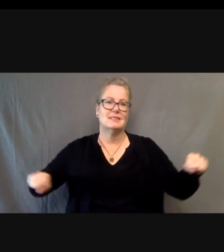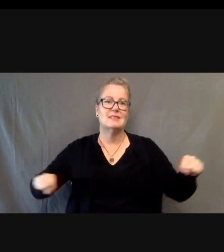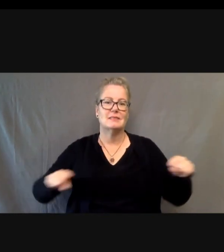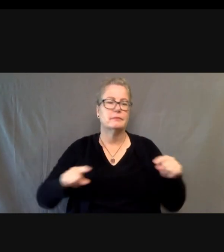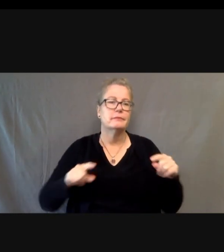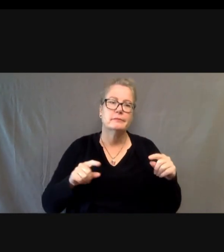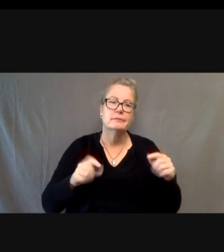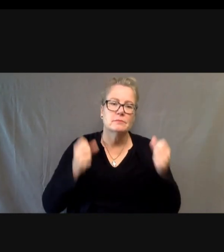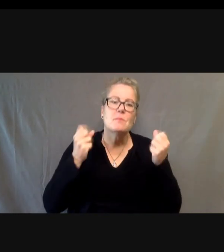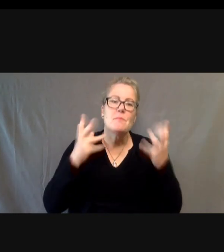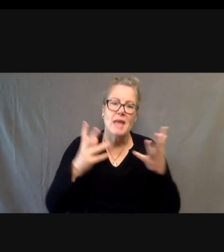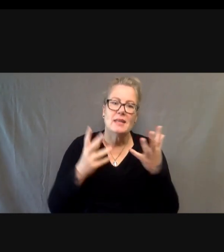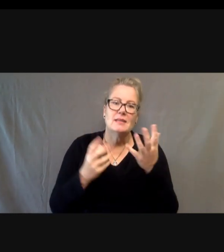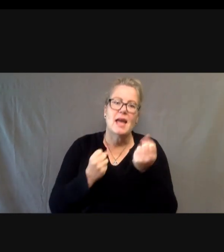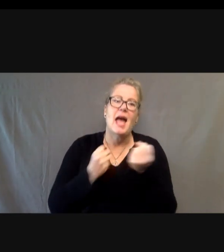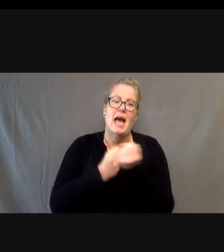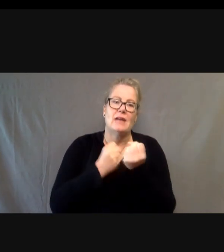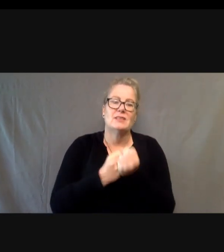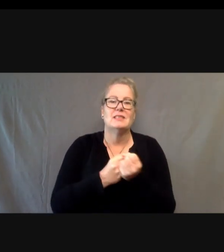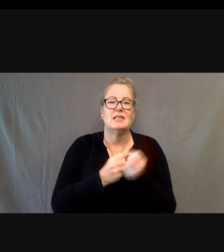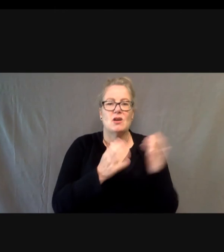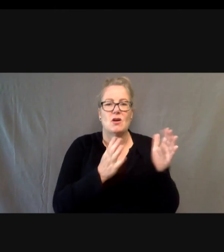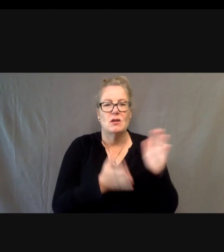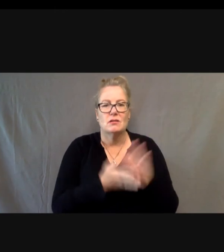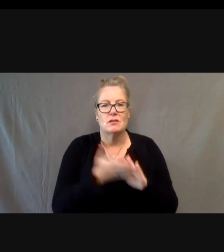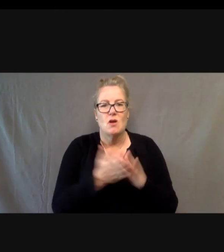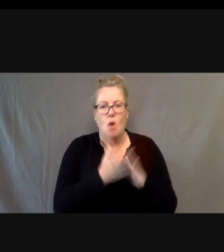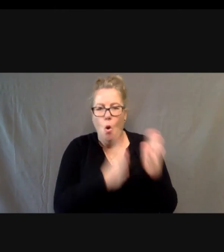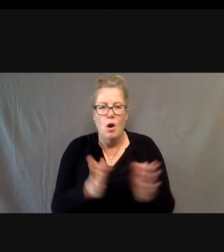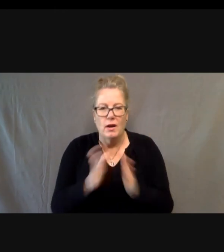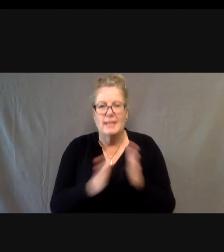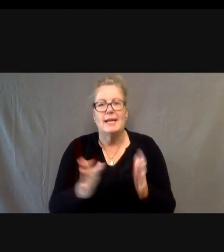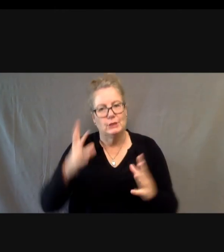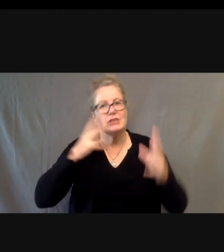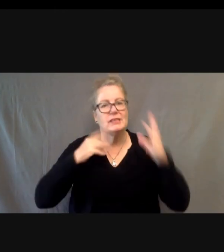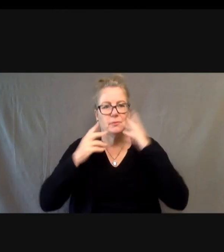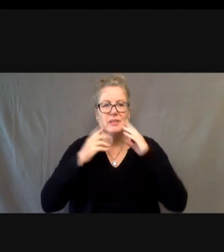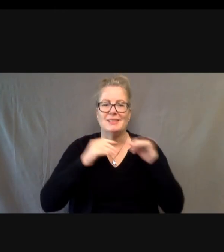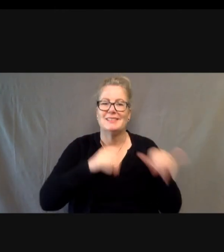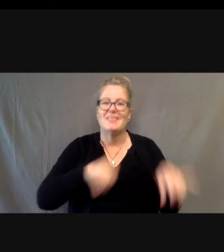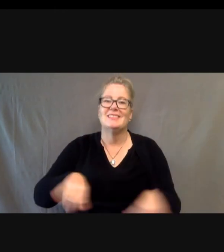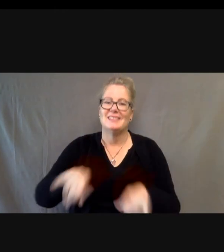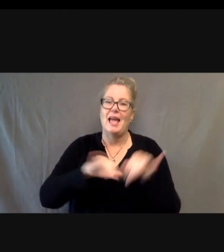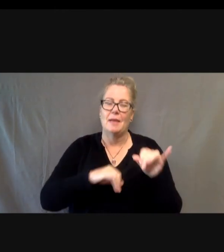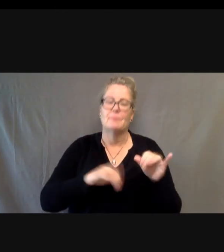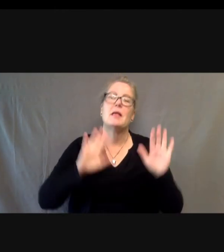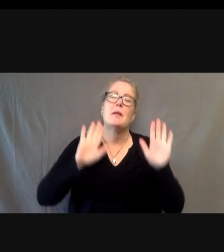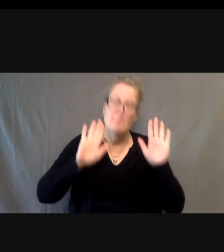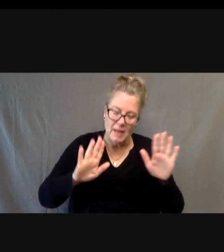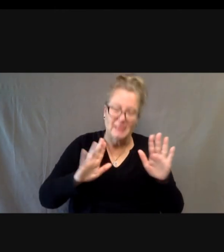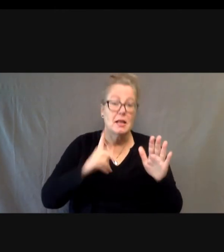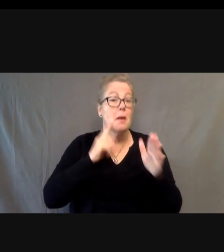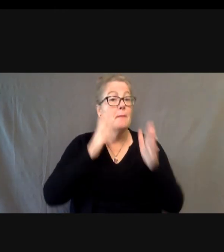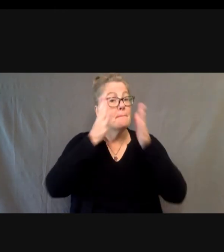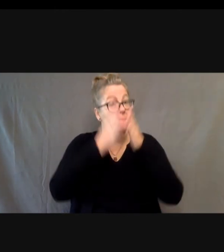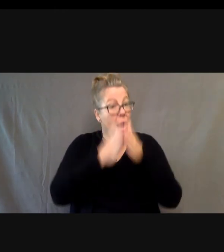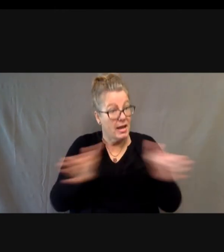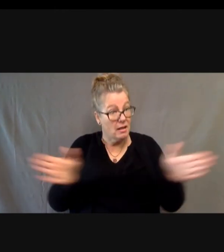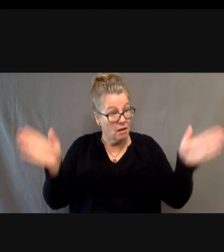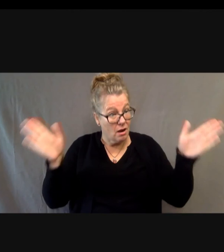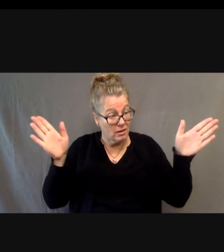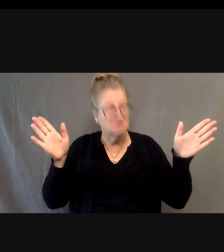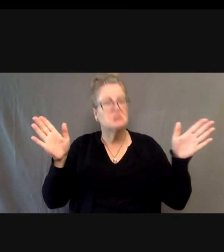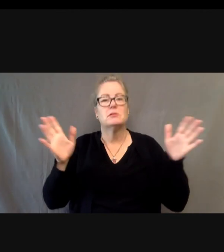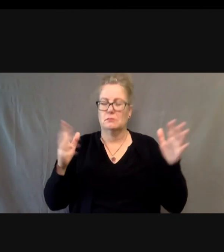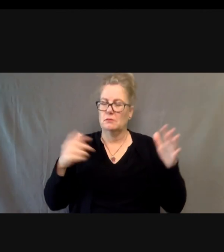organizers for any minority or identity group experience this. But I will say, by and large, I have found that I receive far